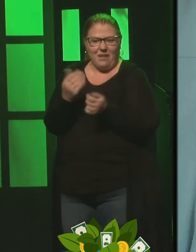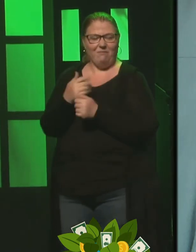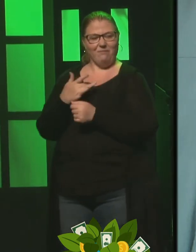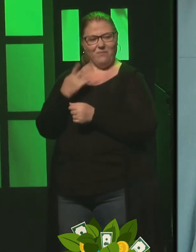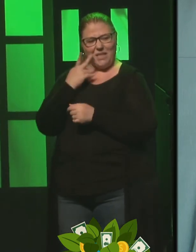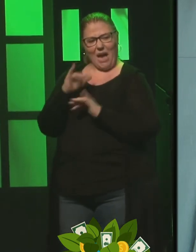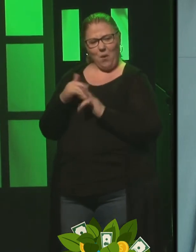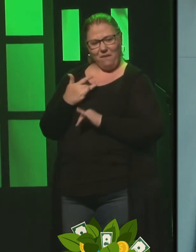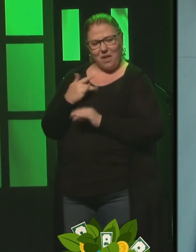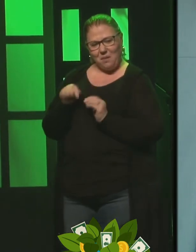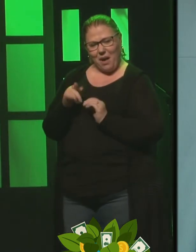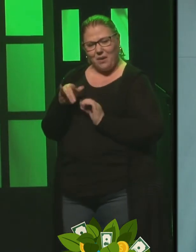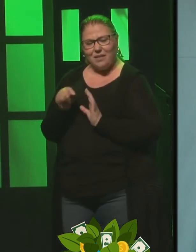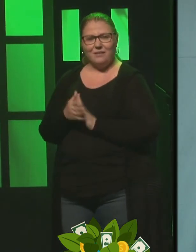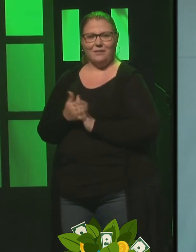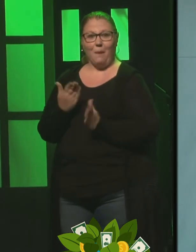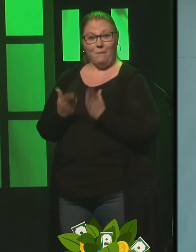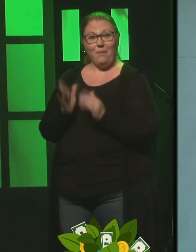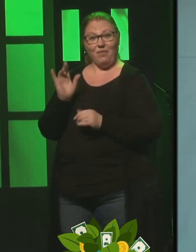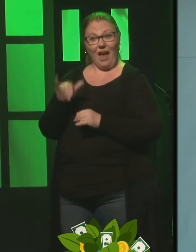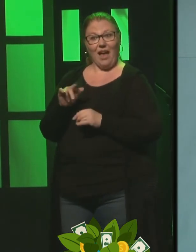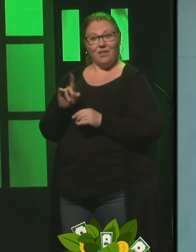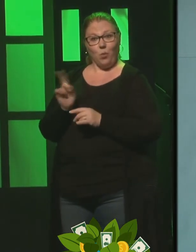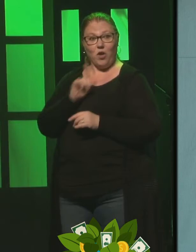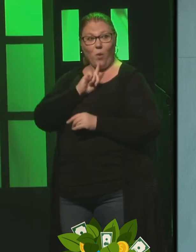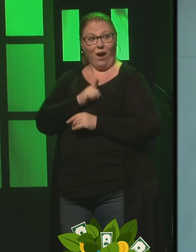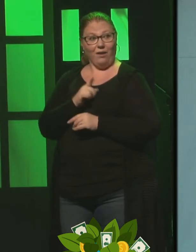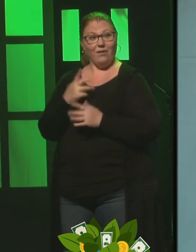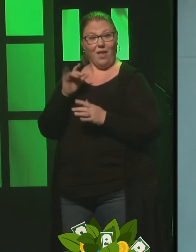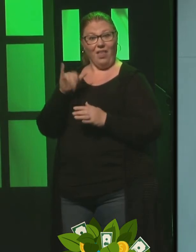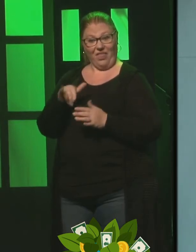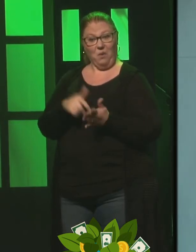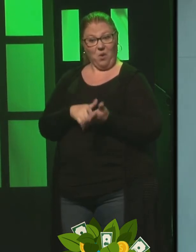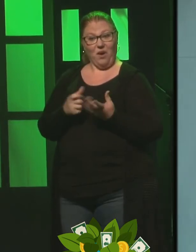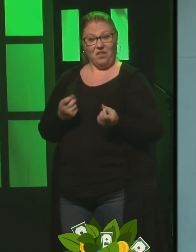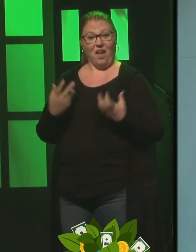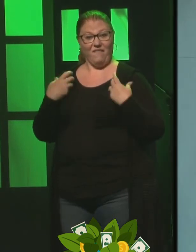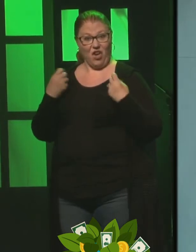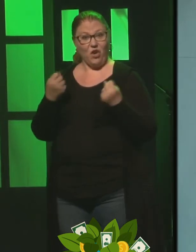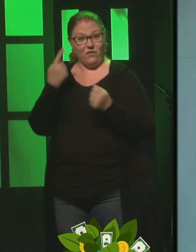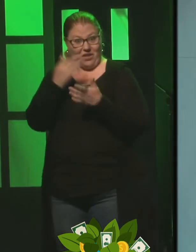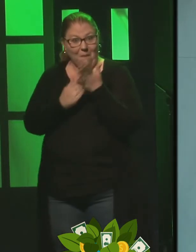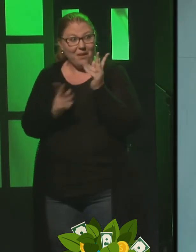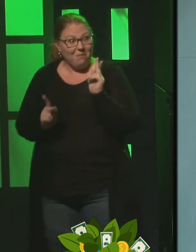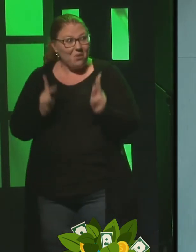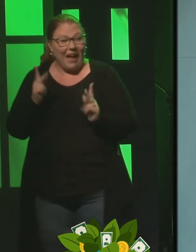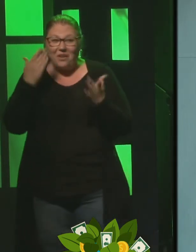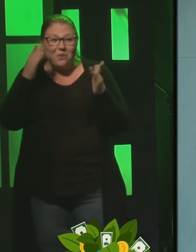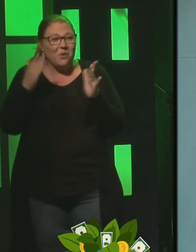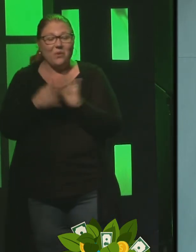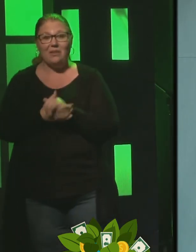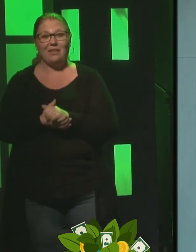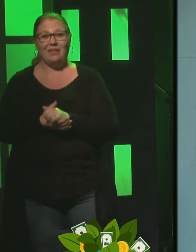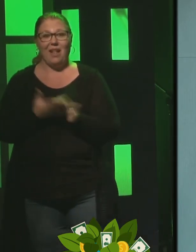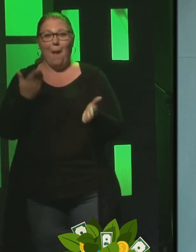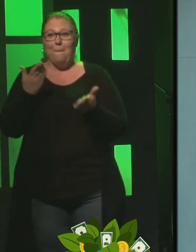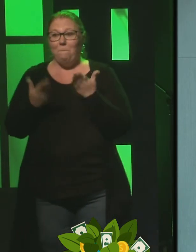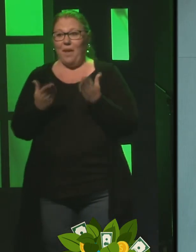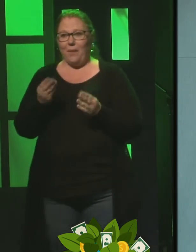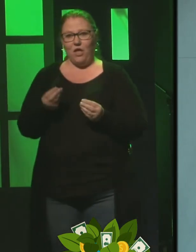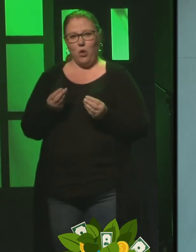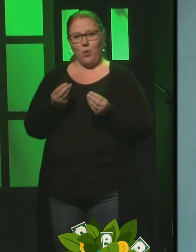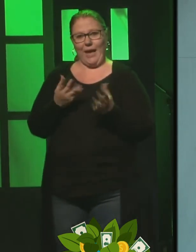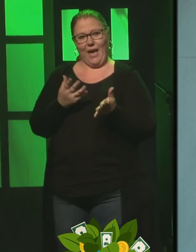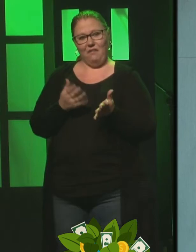feel about it. Maybe that's where you are. Maybe that's a lot of courage for you. I don't know. Maybe you kind of